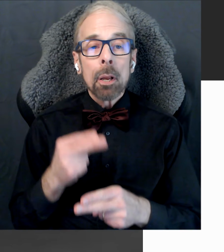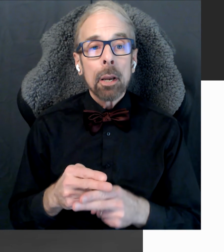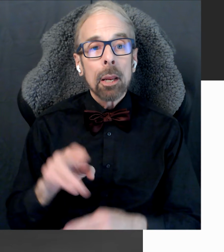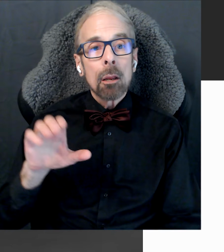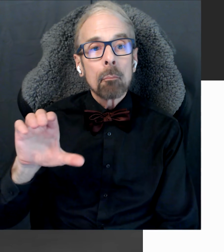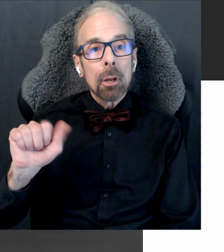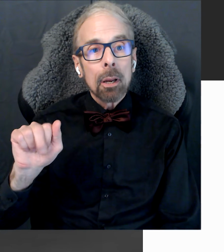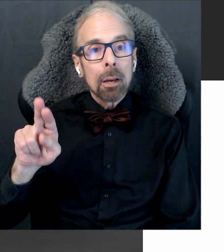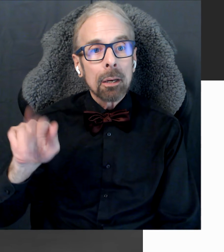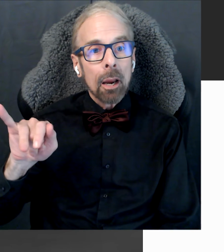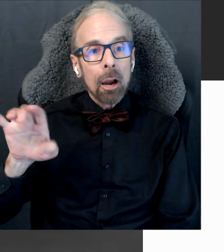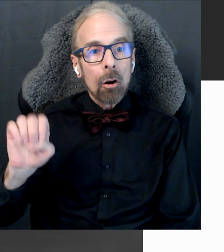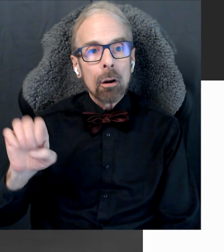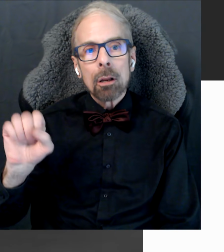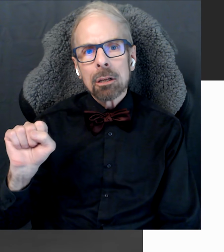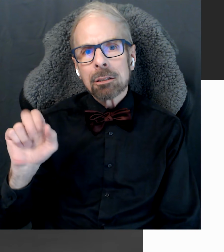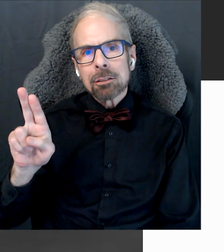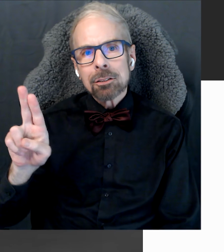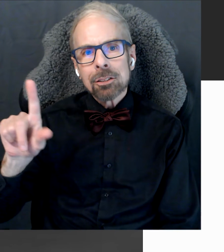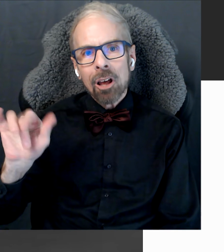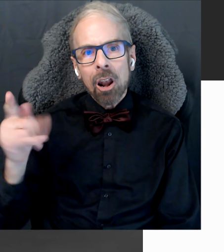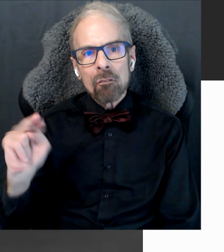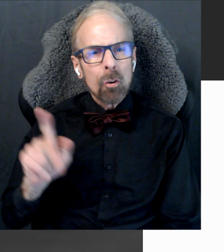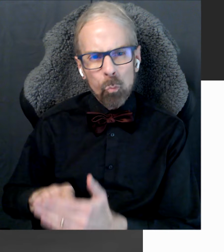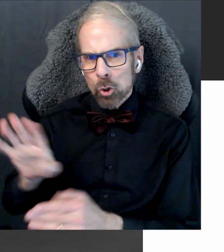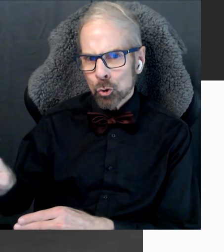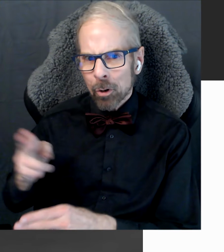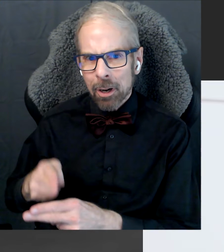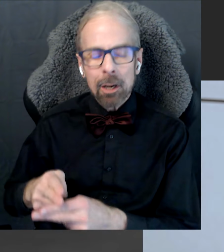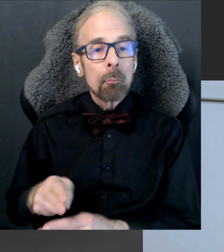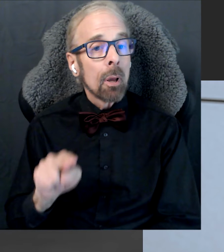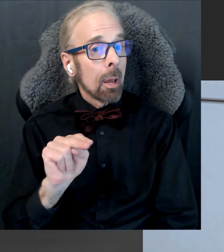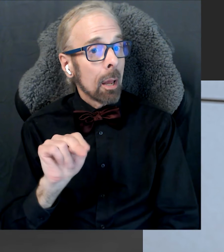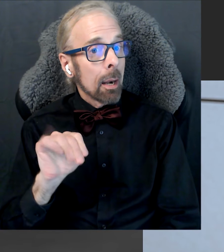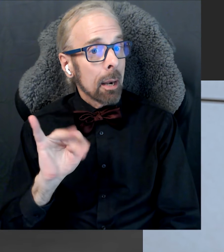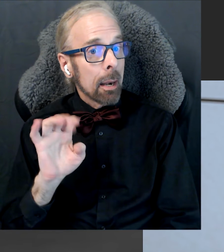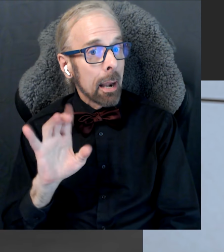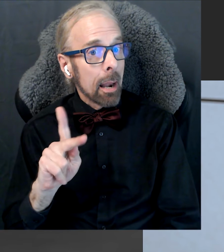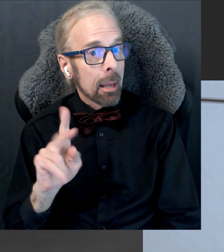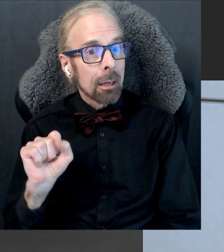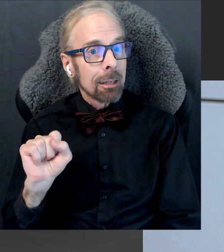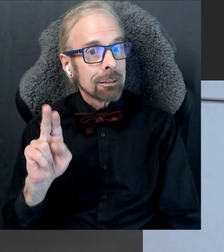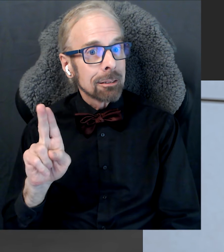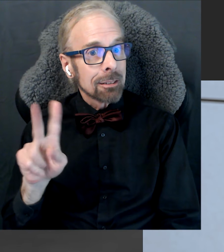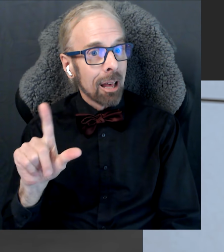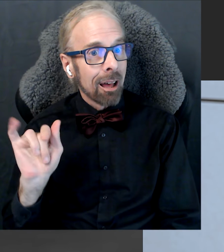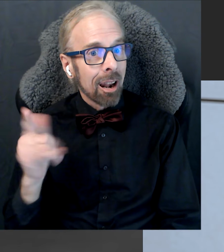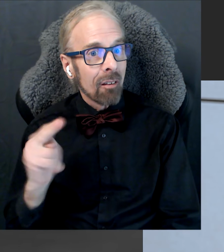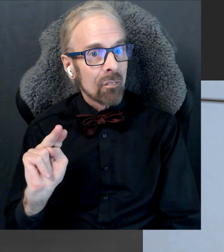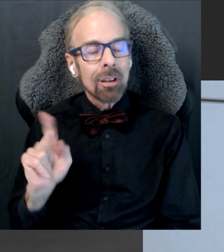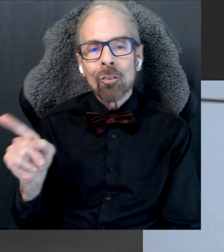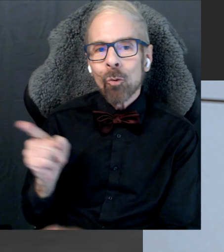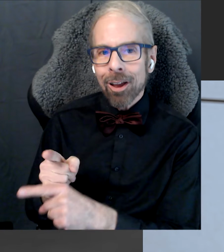My name is Carrie Sullivan, and what is your name? Nick Sullivan. Yeah, your name is Nick Sullivan. And